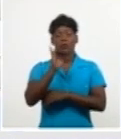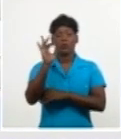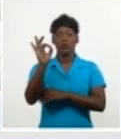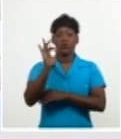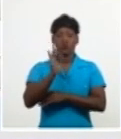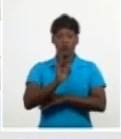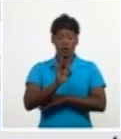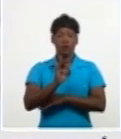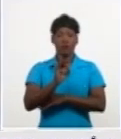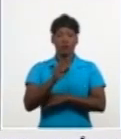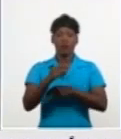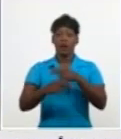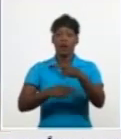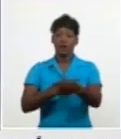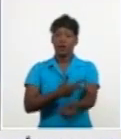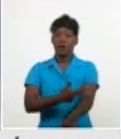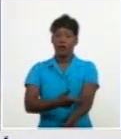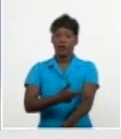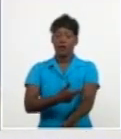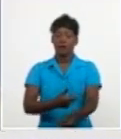1.7% of all the samples studied.